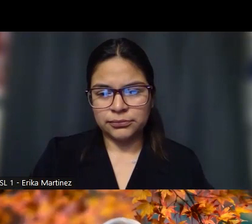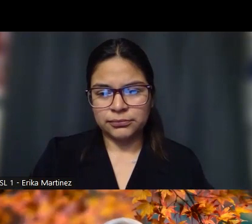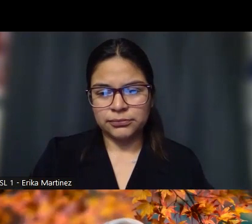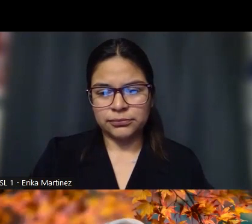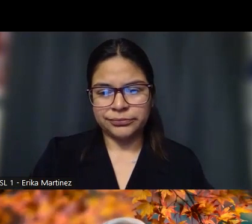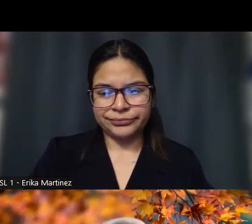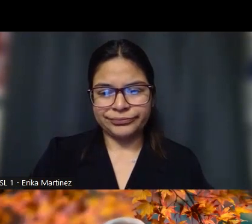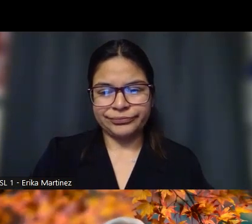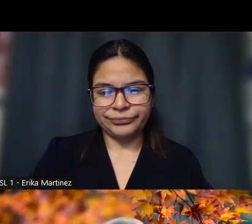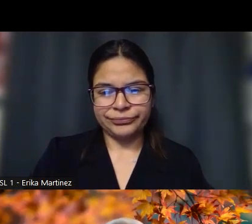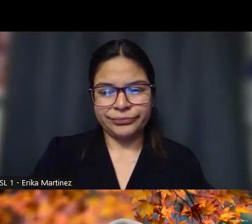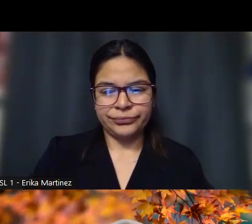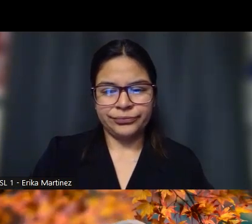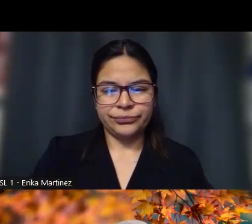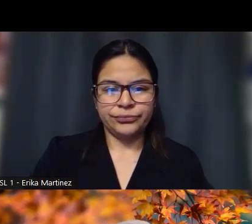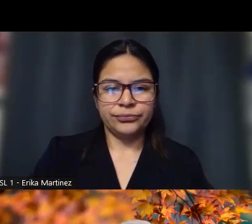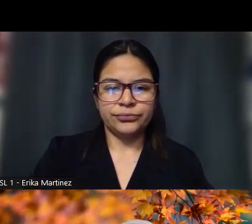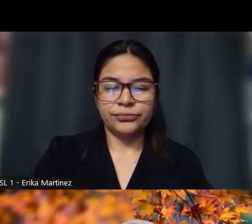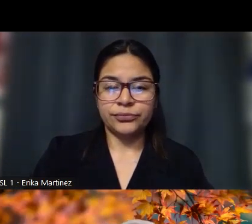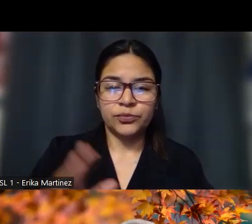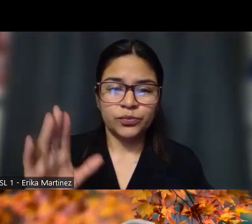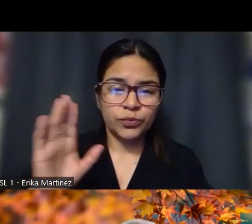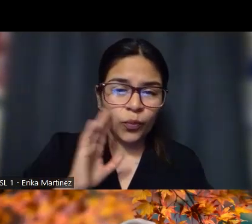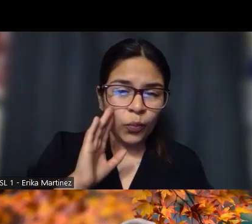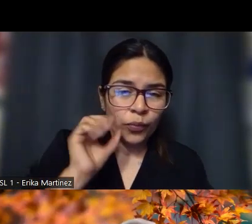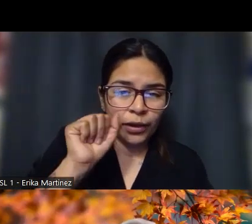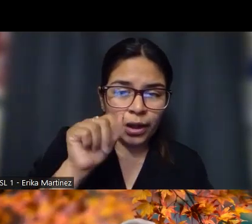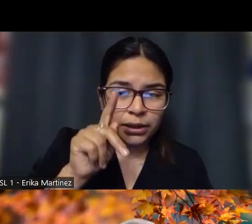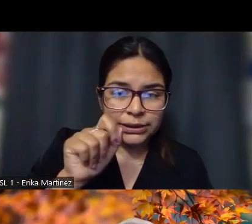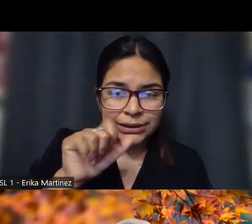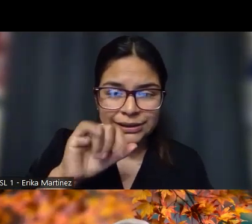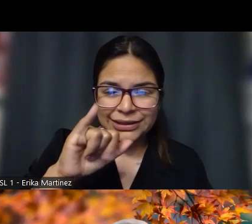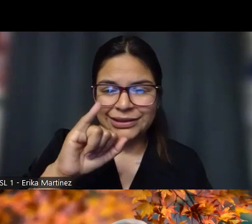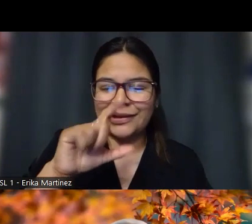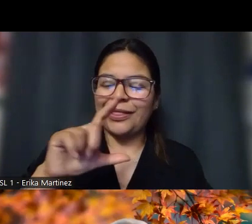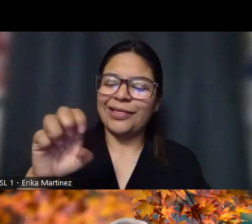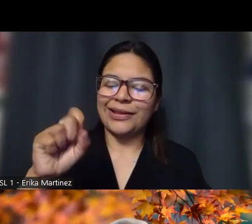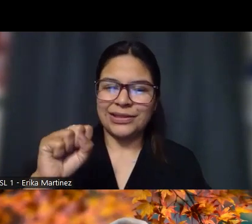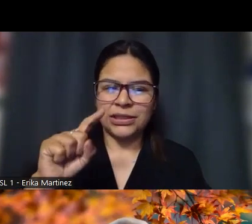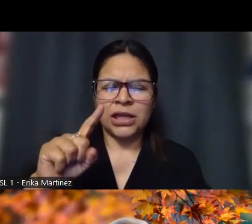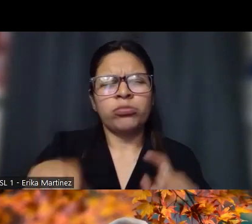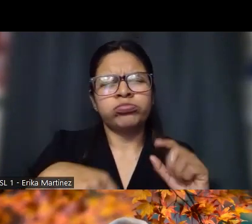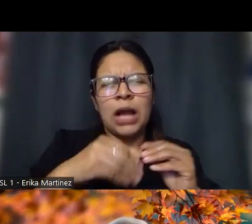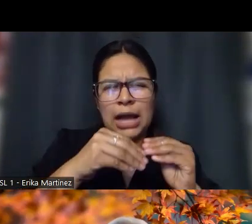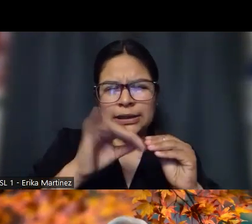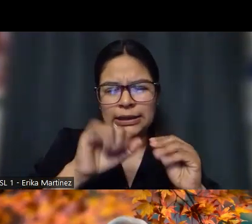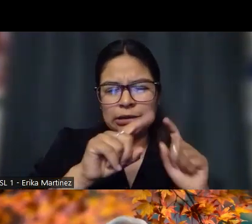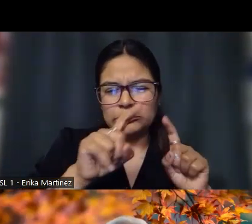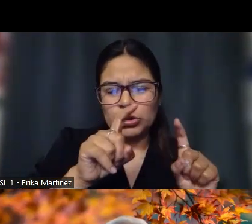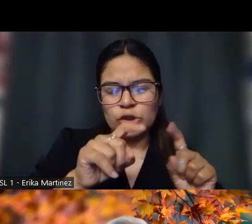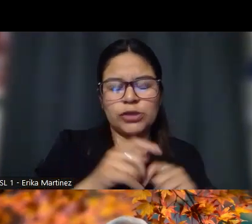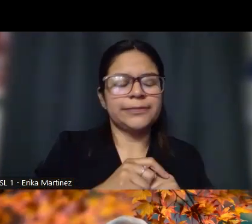This Achilles Cerrone. I just wanted to add some comments to that question that we just